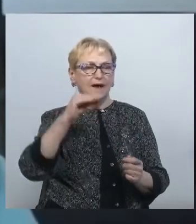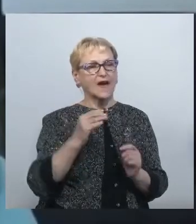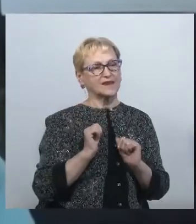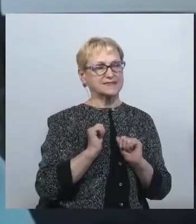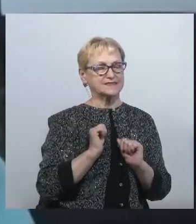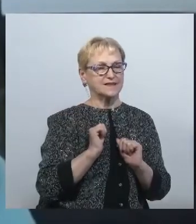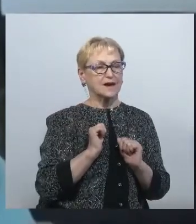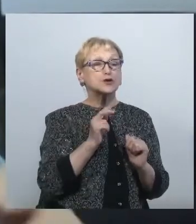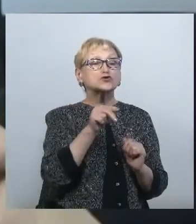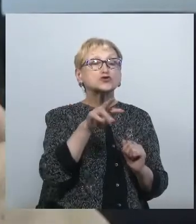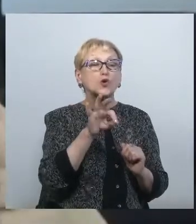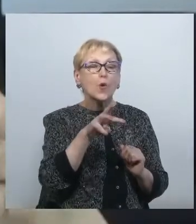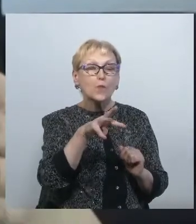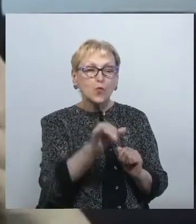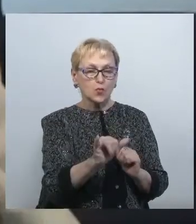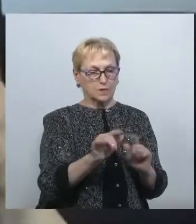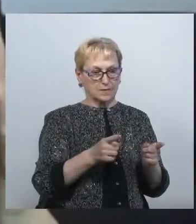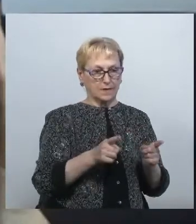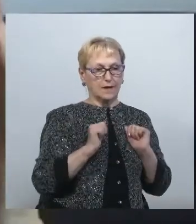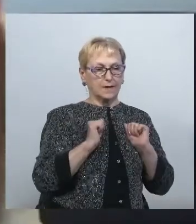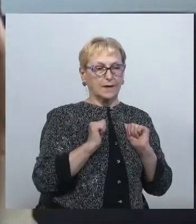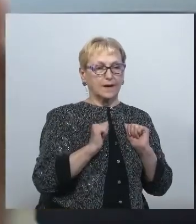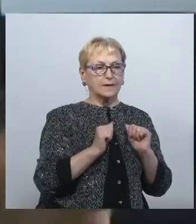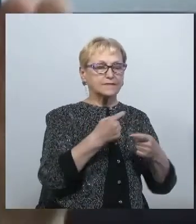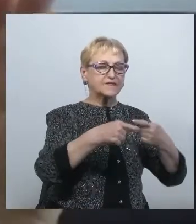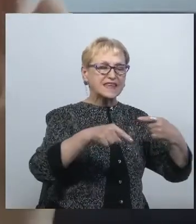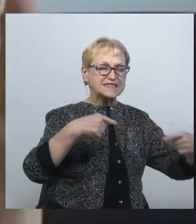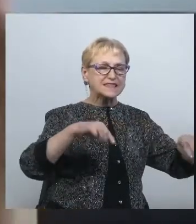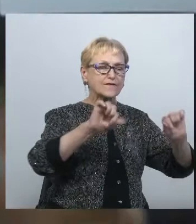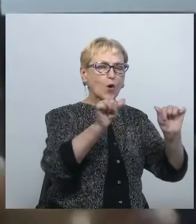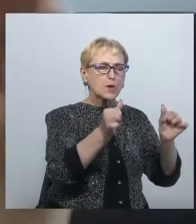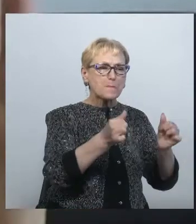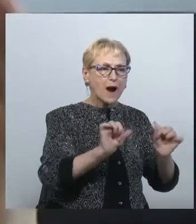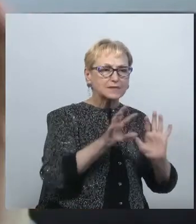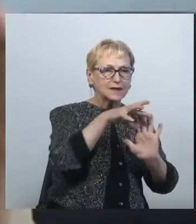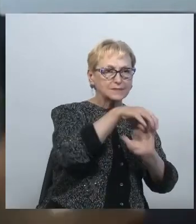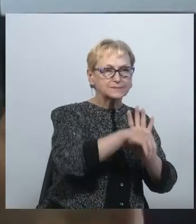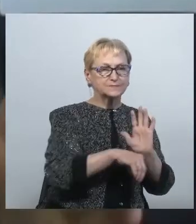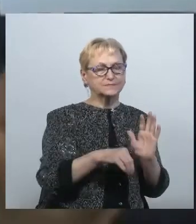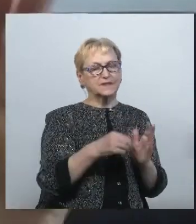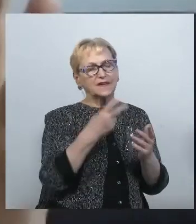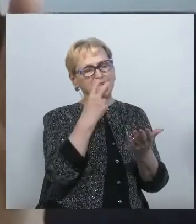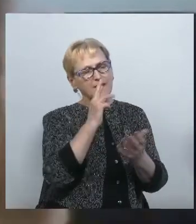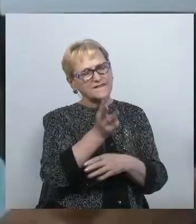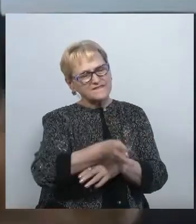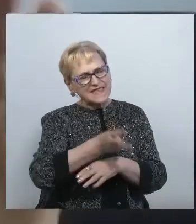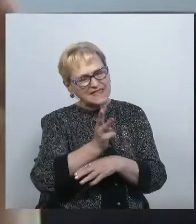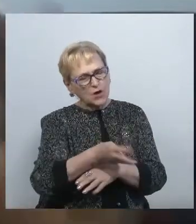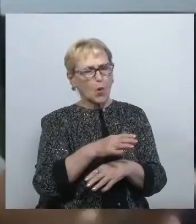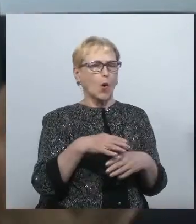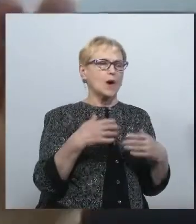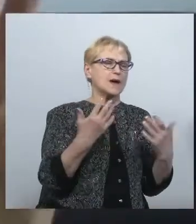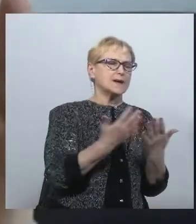media are quality media, why are they quality media, and to use different formats,